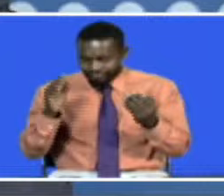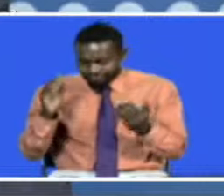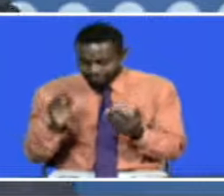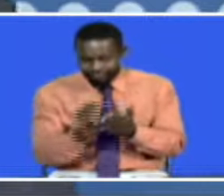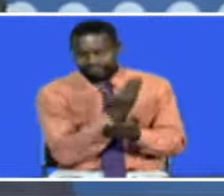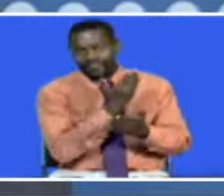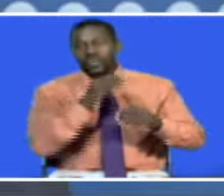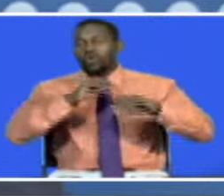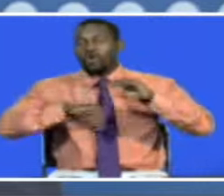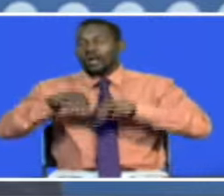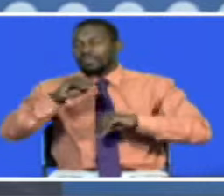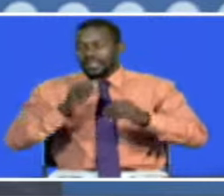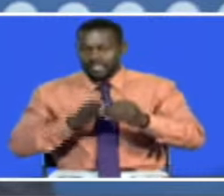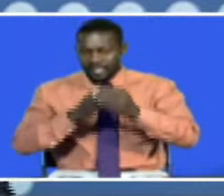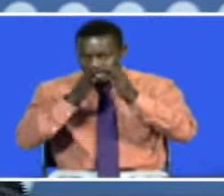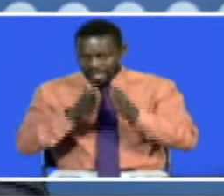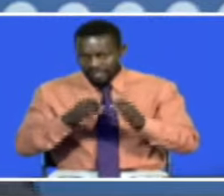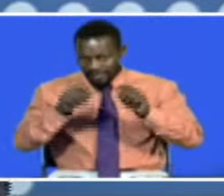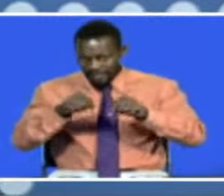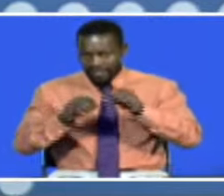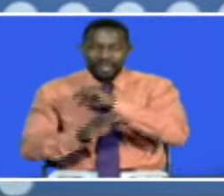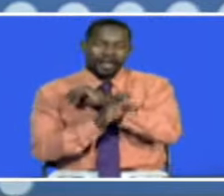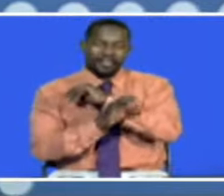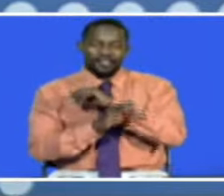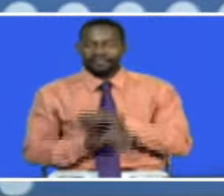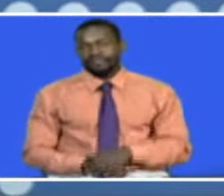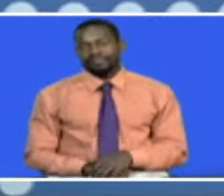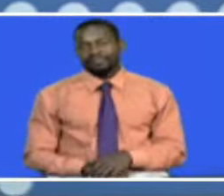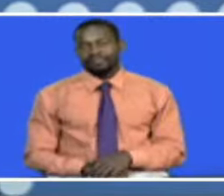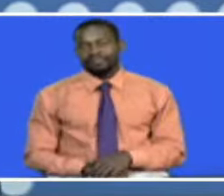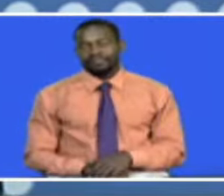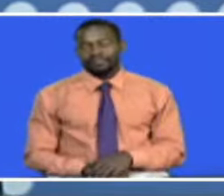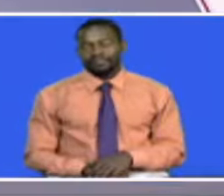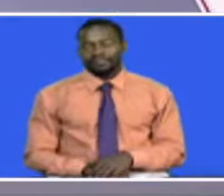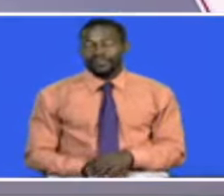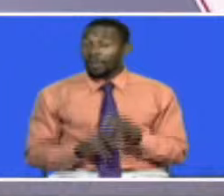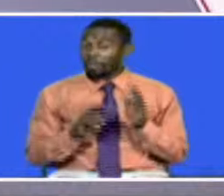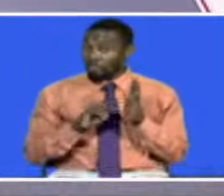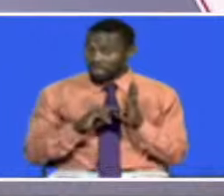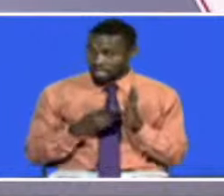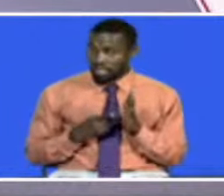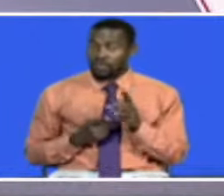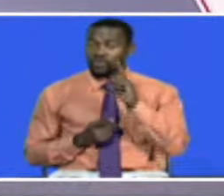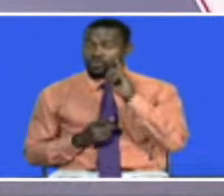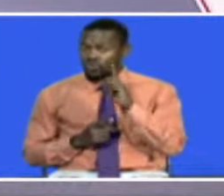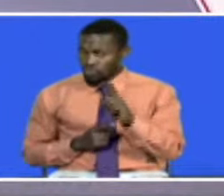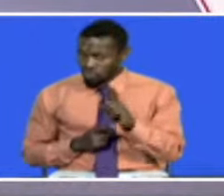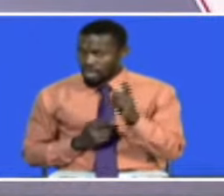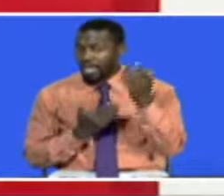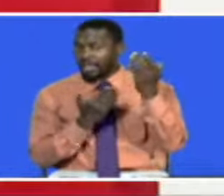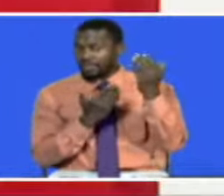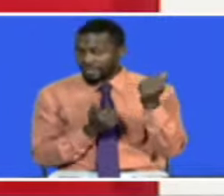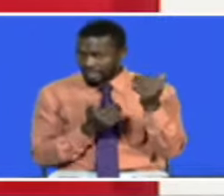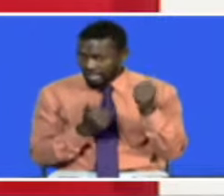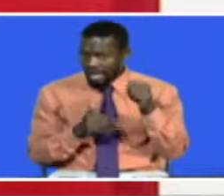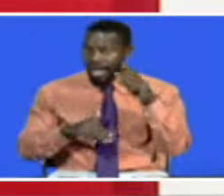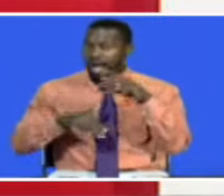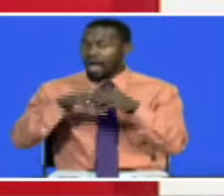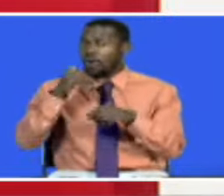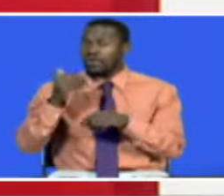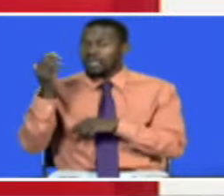people who are seen to be corrupt in this country. Okay. So you expected the outcome from the National Assembly.